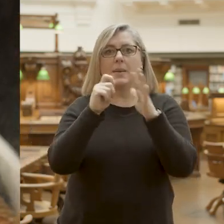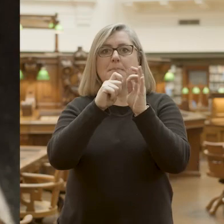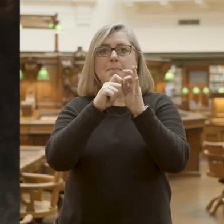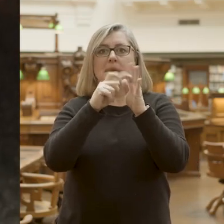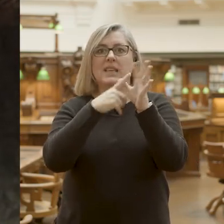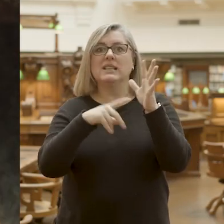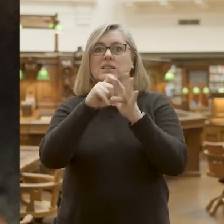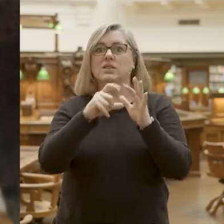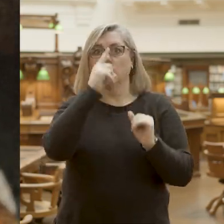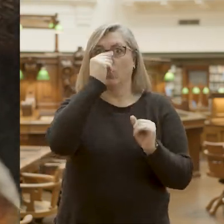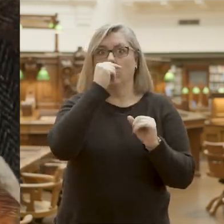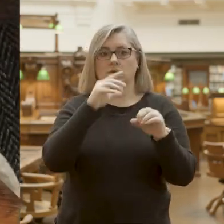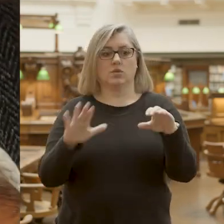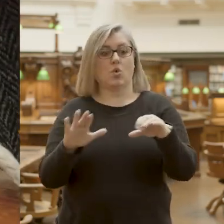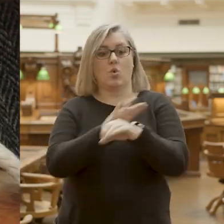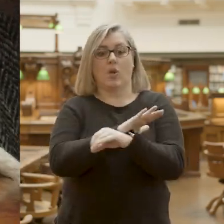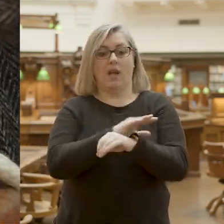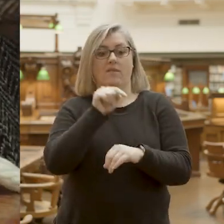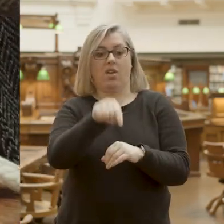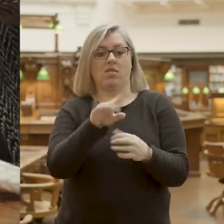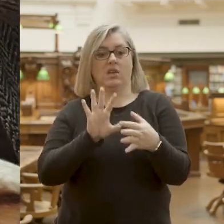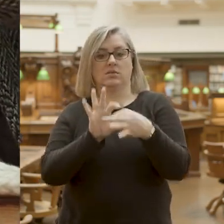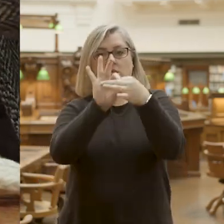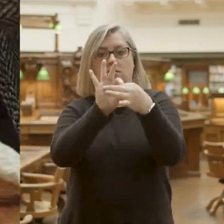you cover that sneaky bit in the middle